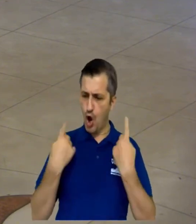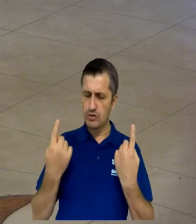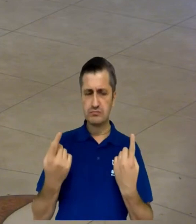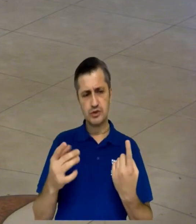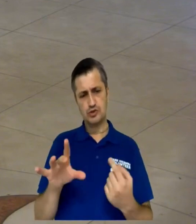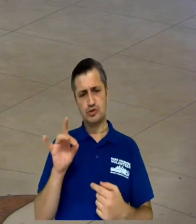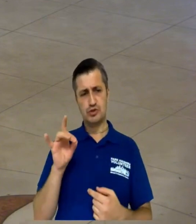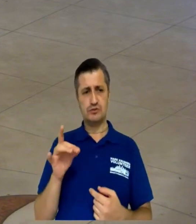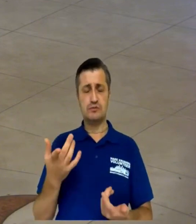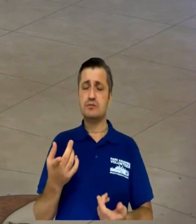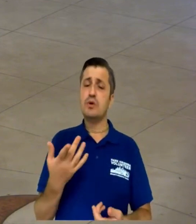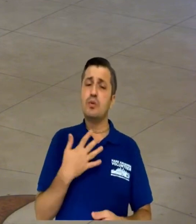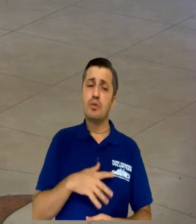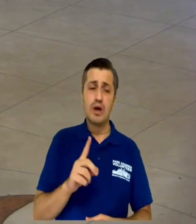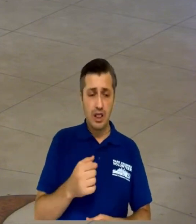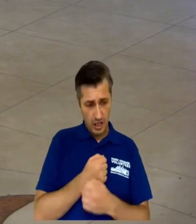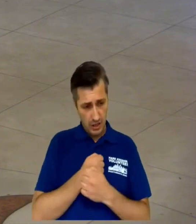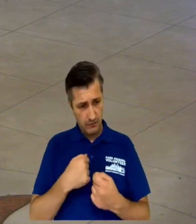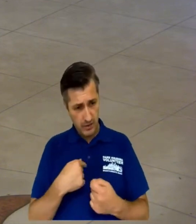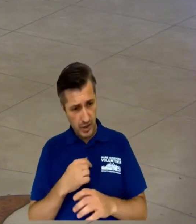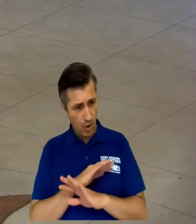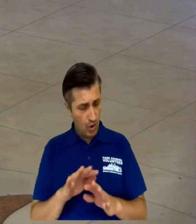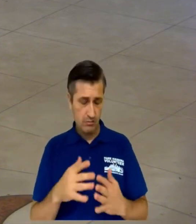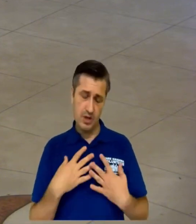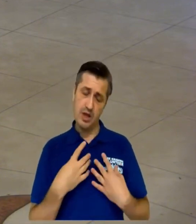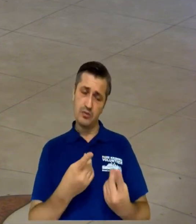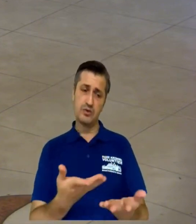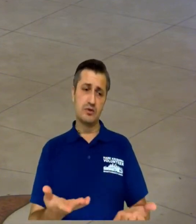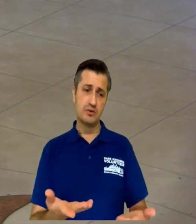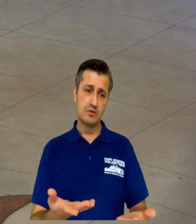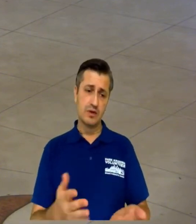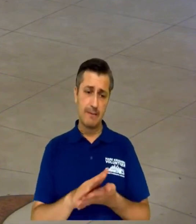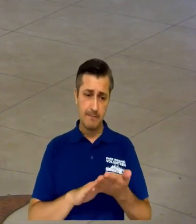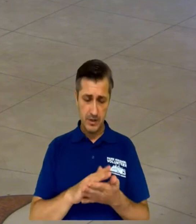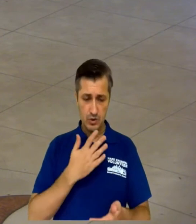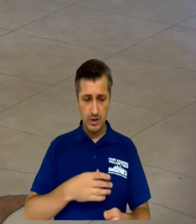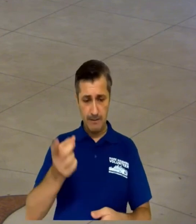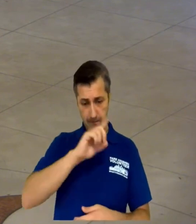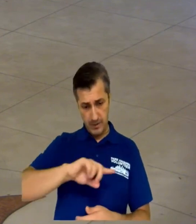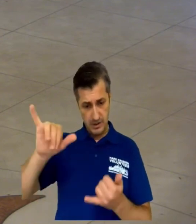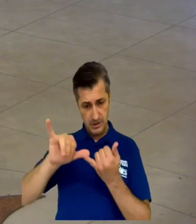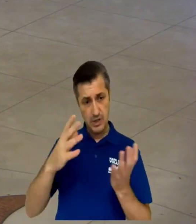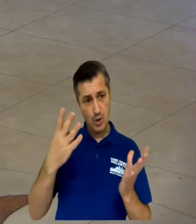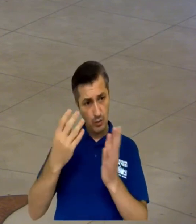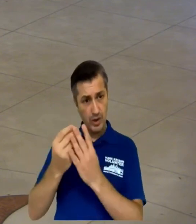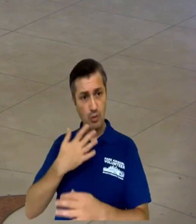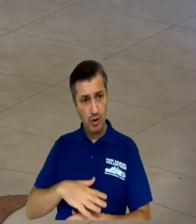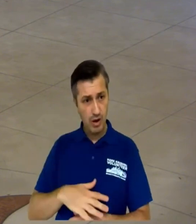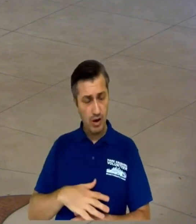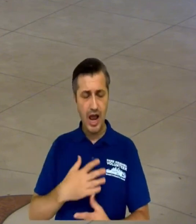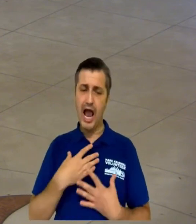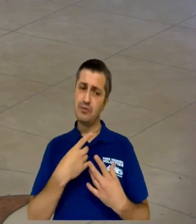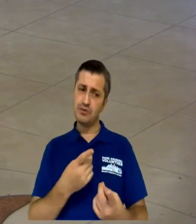free will and, go back to him because we want to, not because he's telling us to. But when we hold